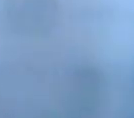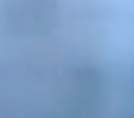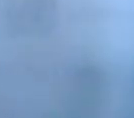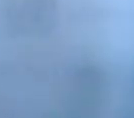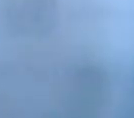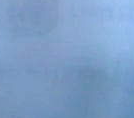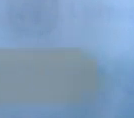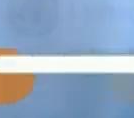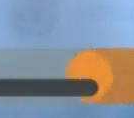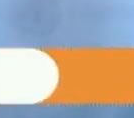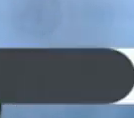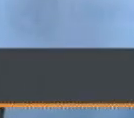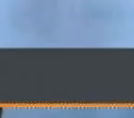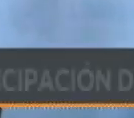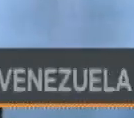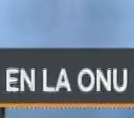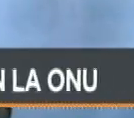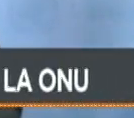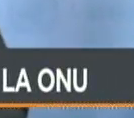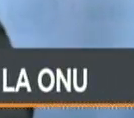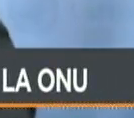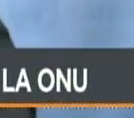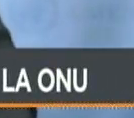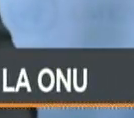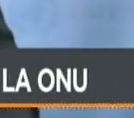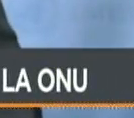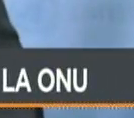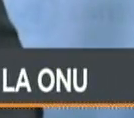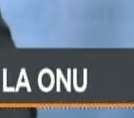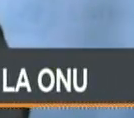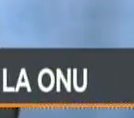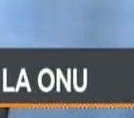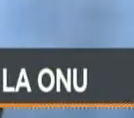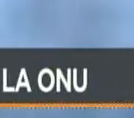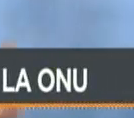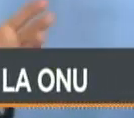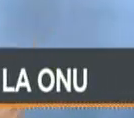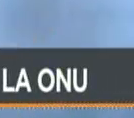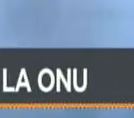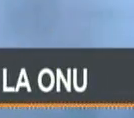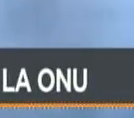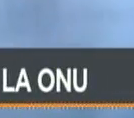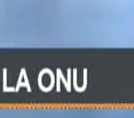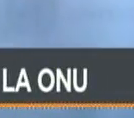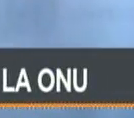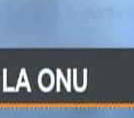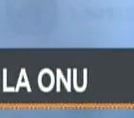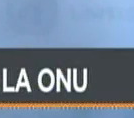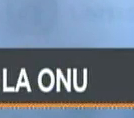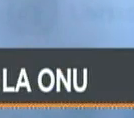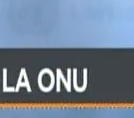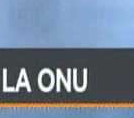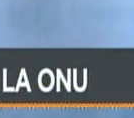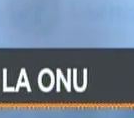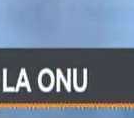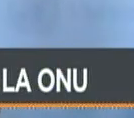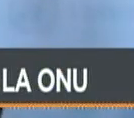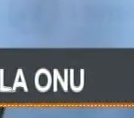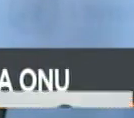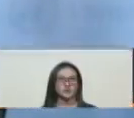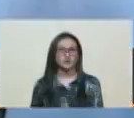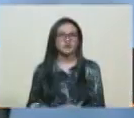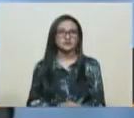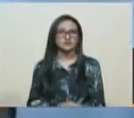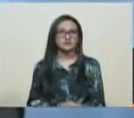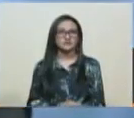Trump en 2017 o estamos escuchando al presidente Ronald Reagan en el año 1982, 83.